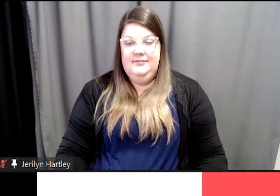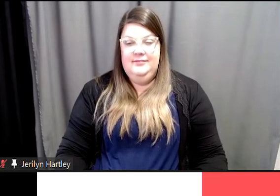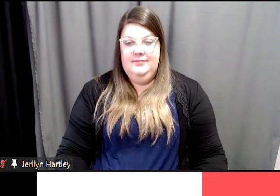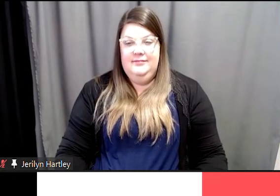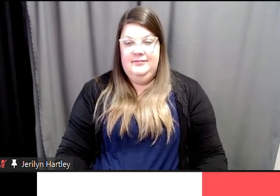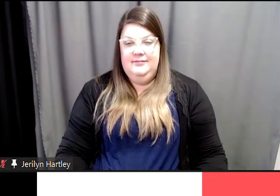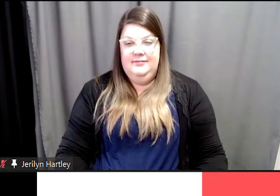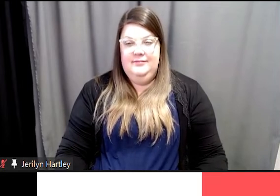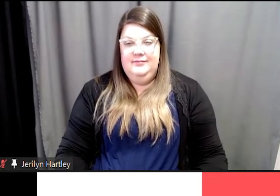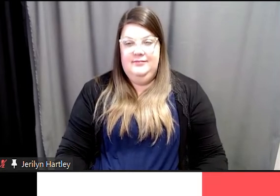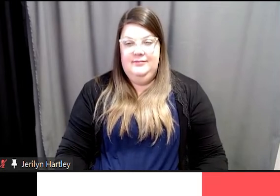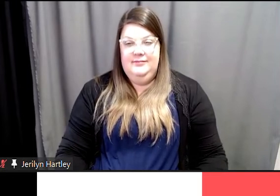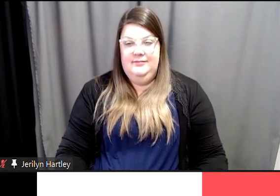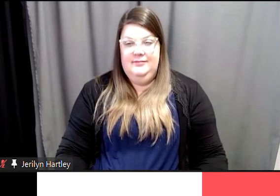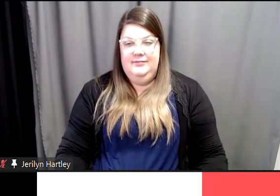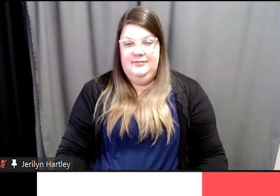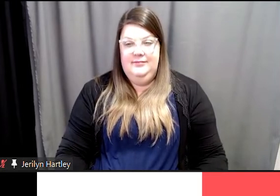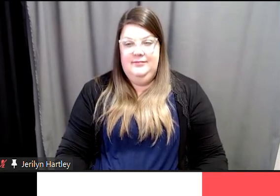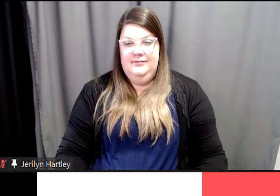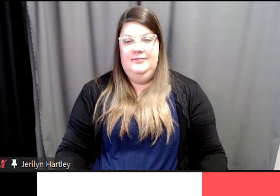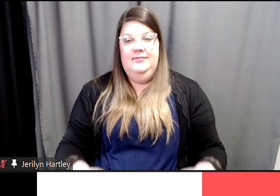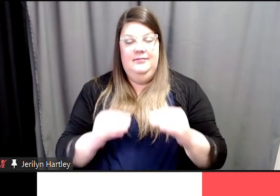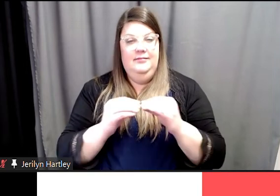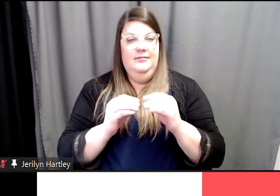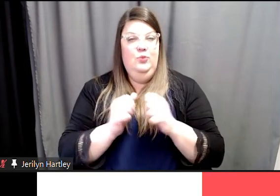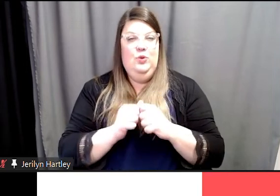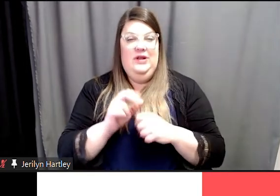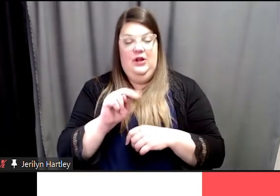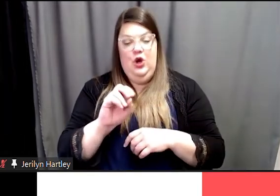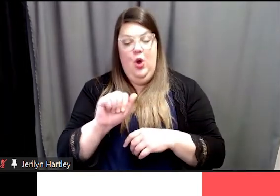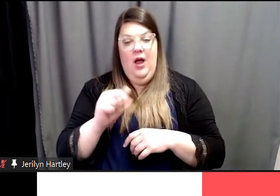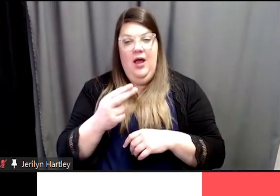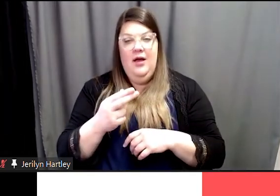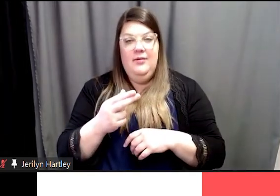And it was more with Noah's an